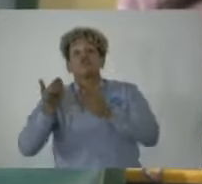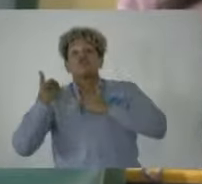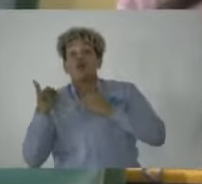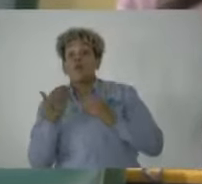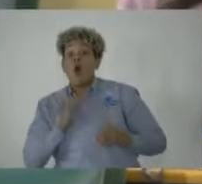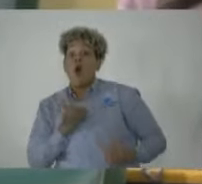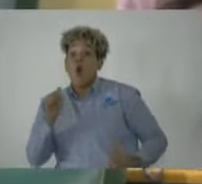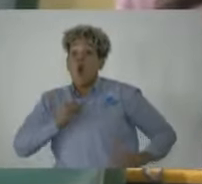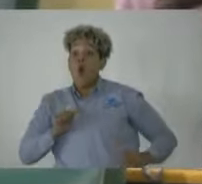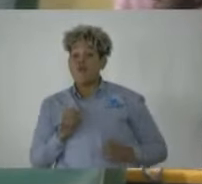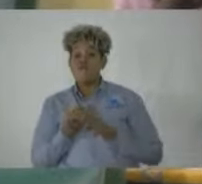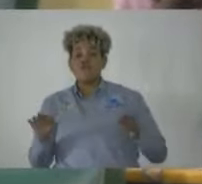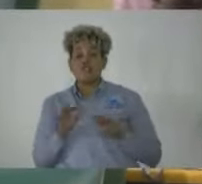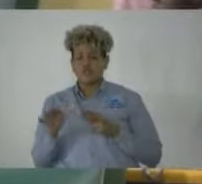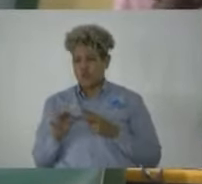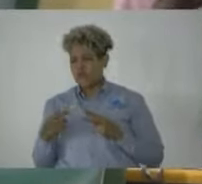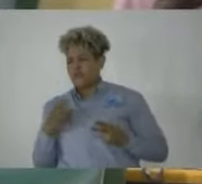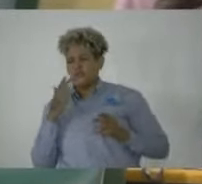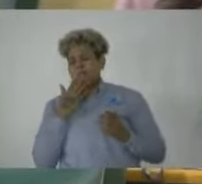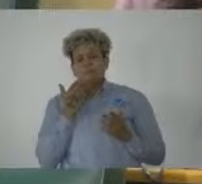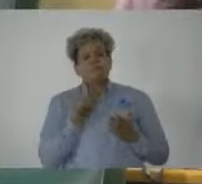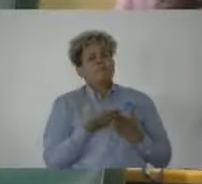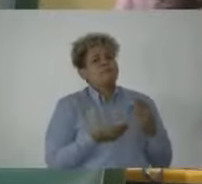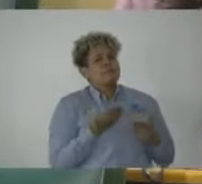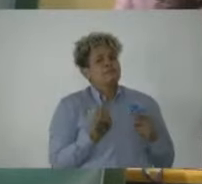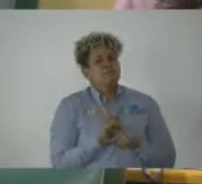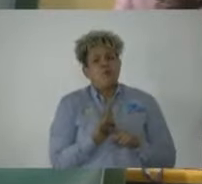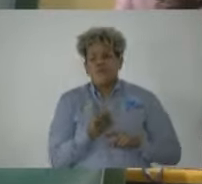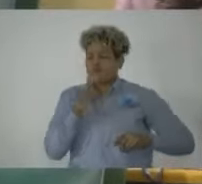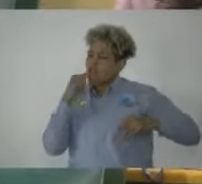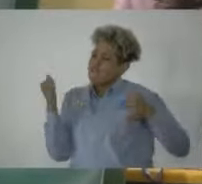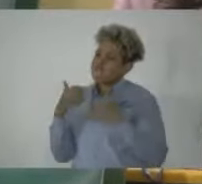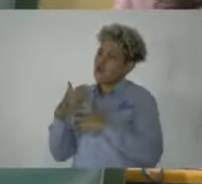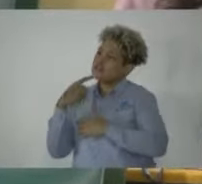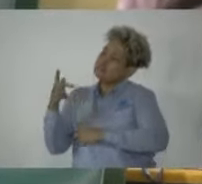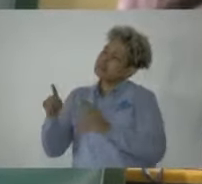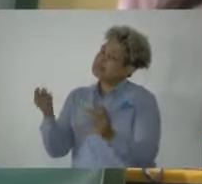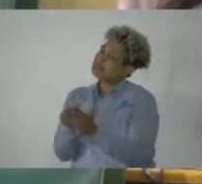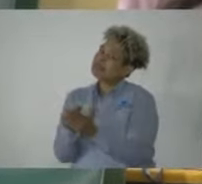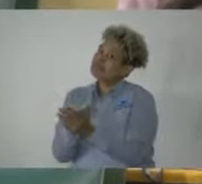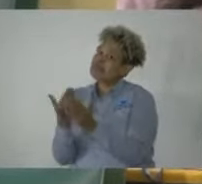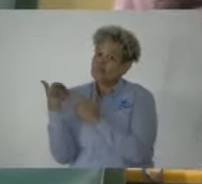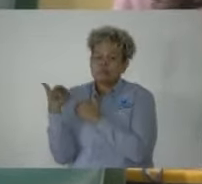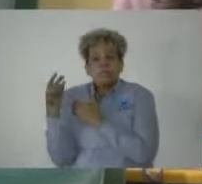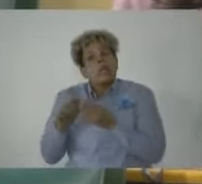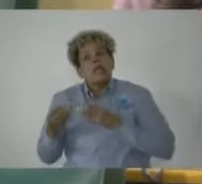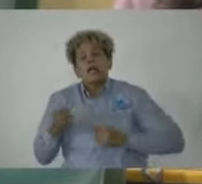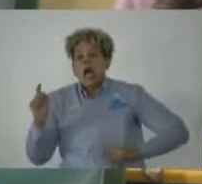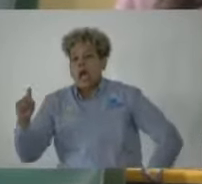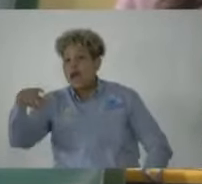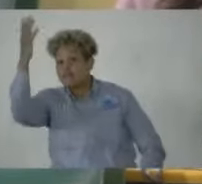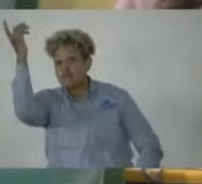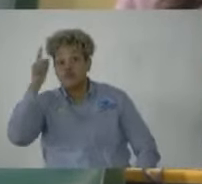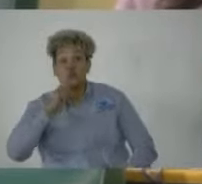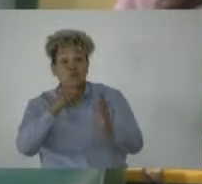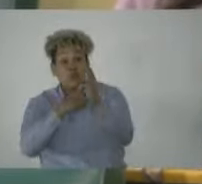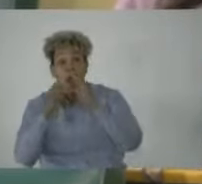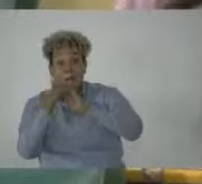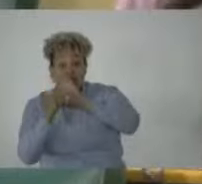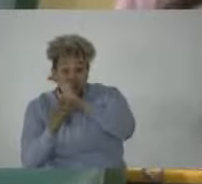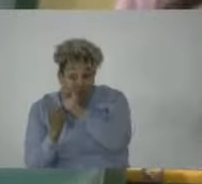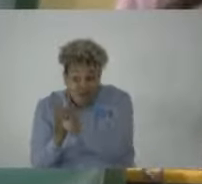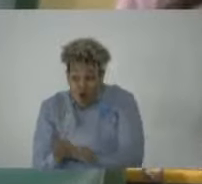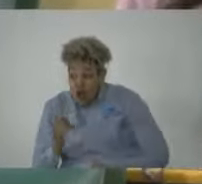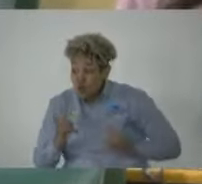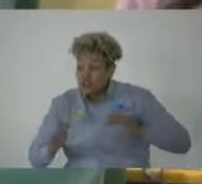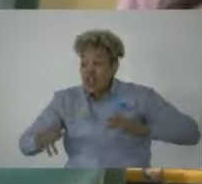our own free will, and we're not afraid to talk to people about it. It requires a commitment to principle, which does